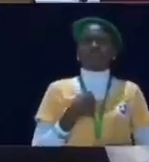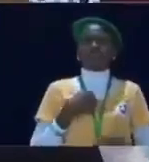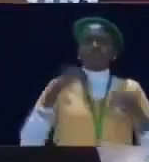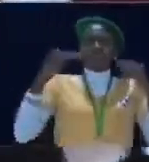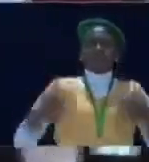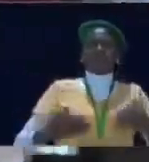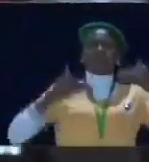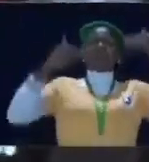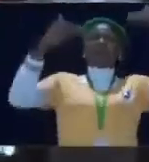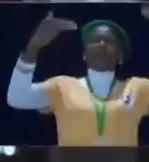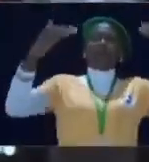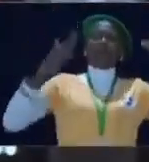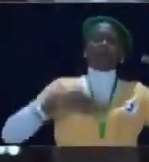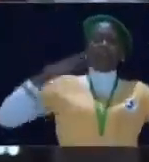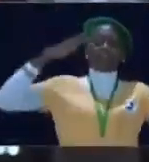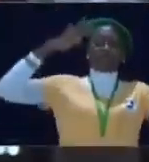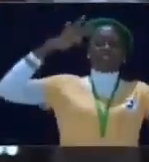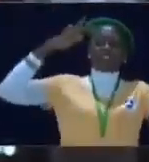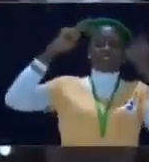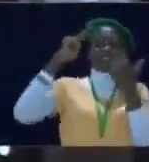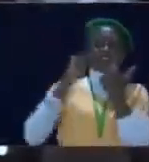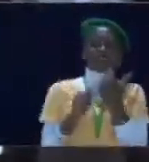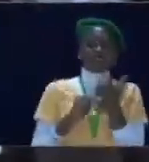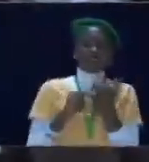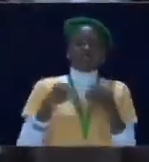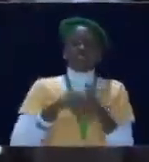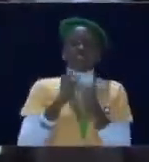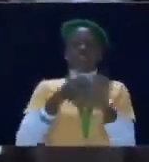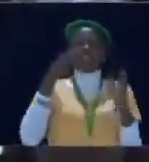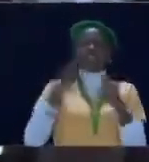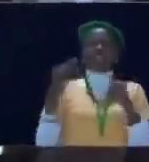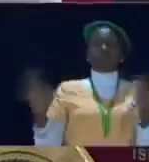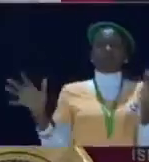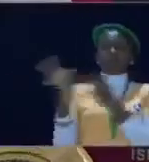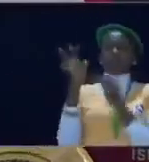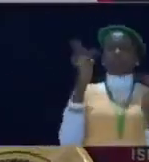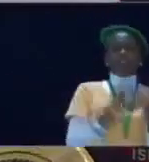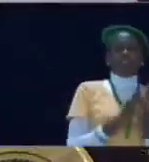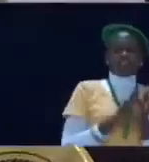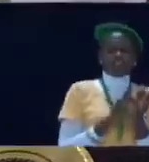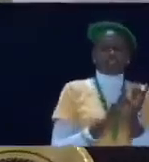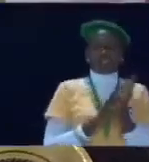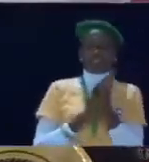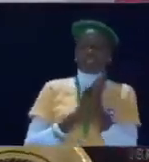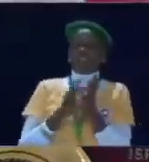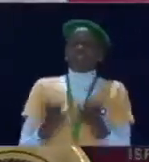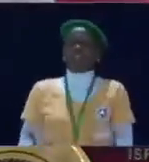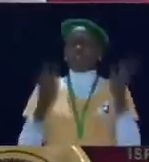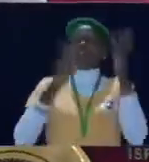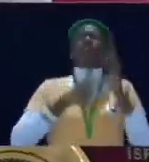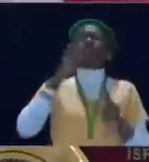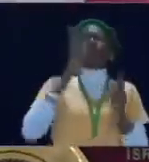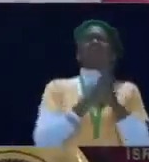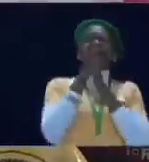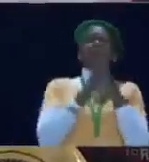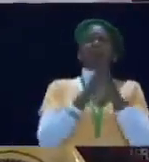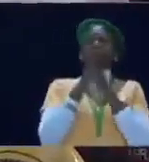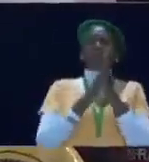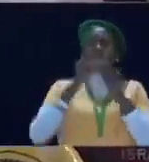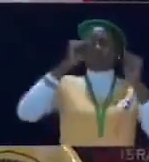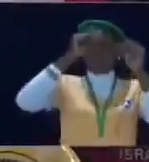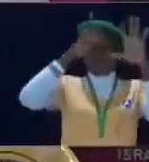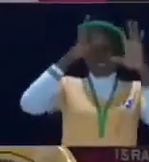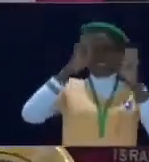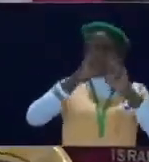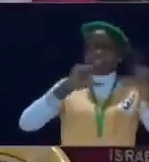beyond my expectations. In the name of Jesus, lift up your voice and cry to the Lord.